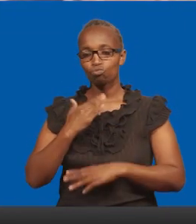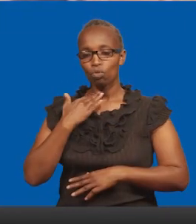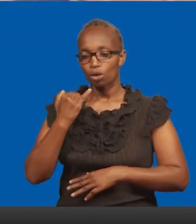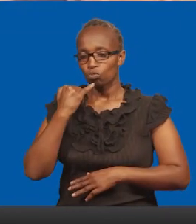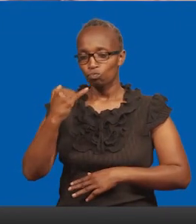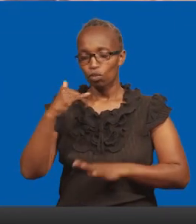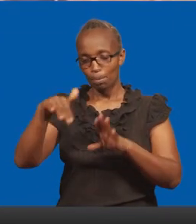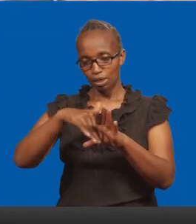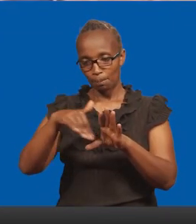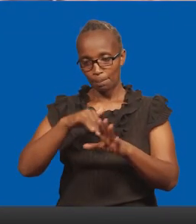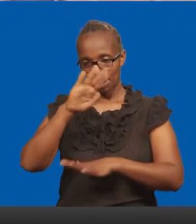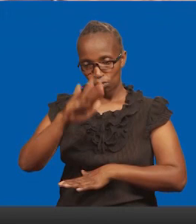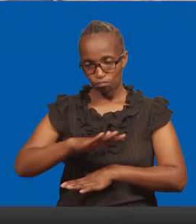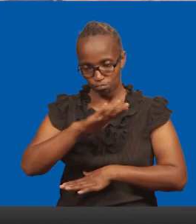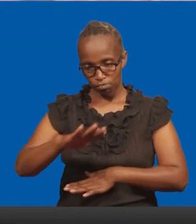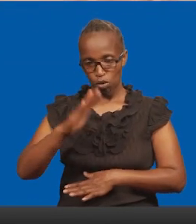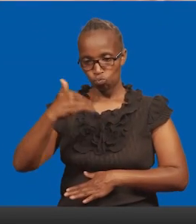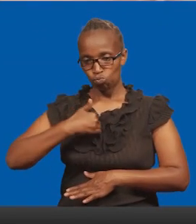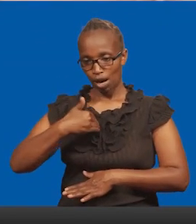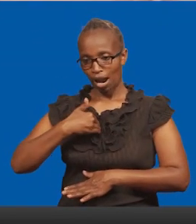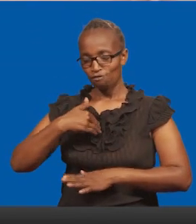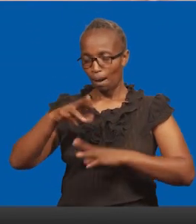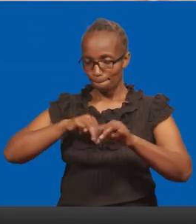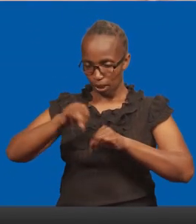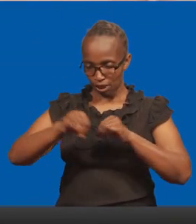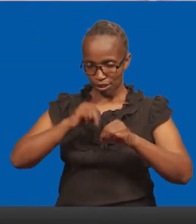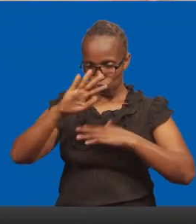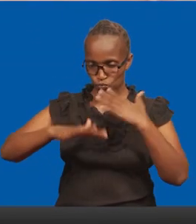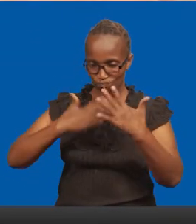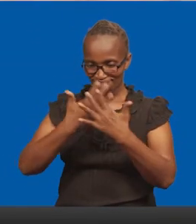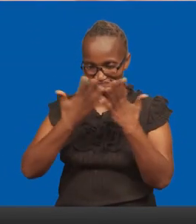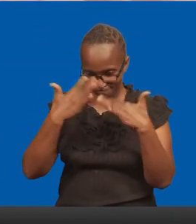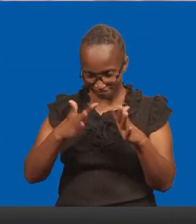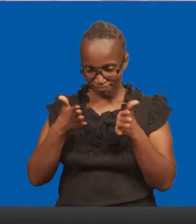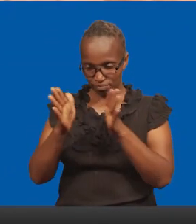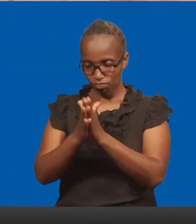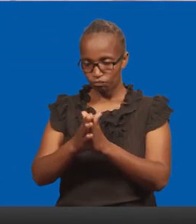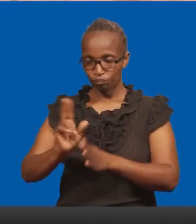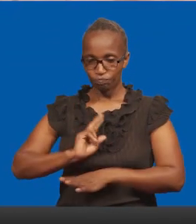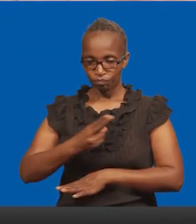to inform the members of the public that we have managed to arrest him,